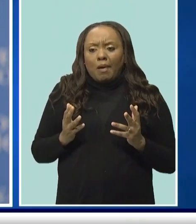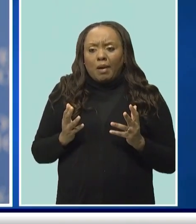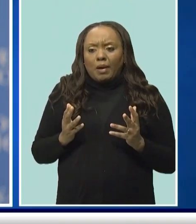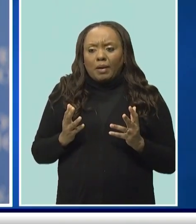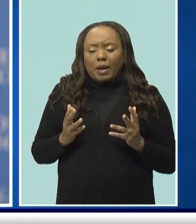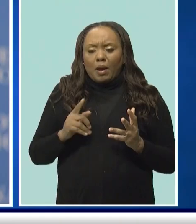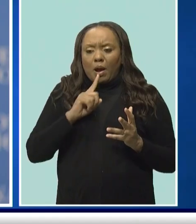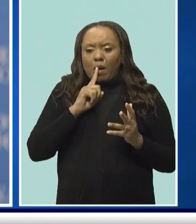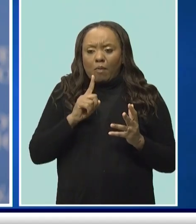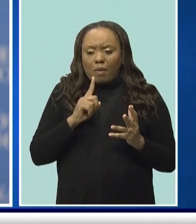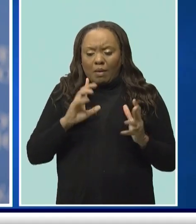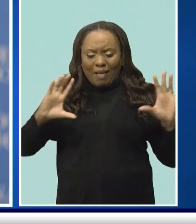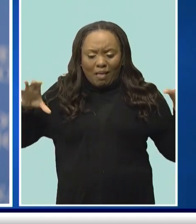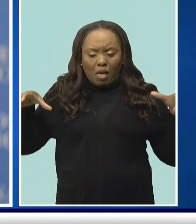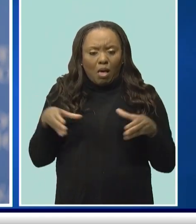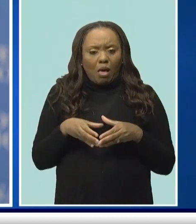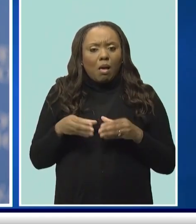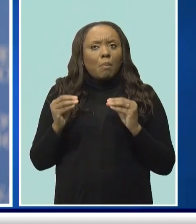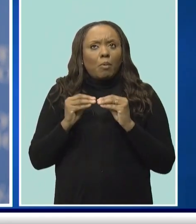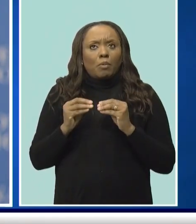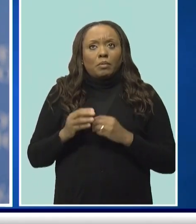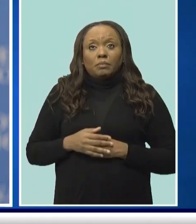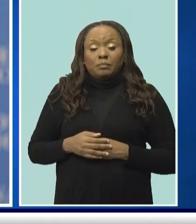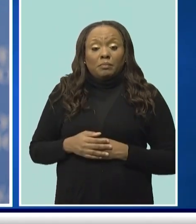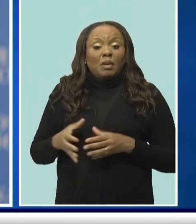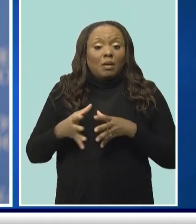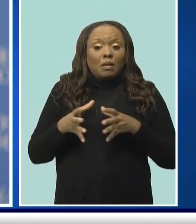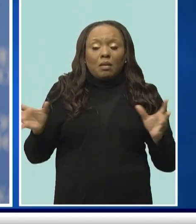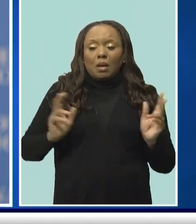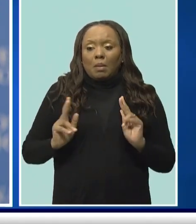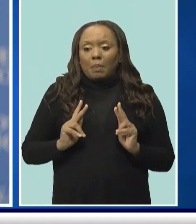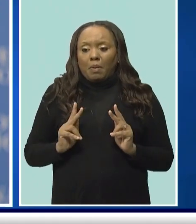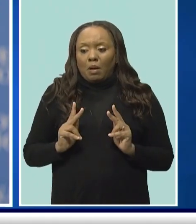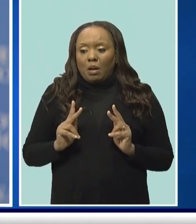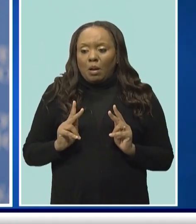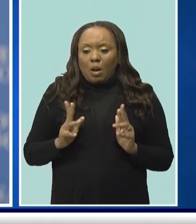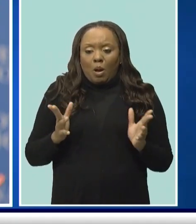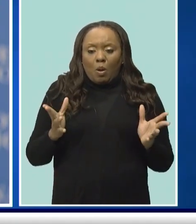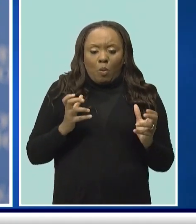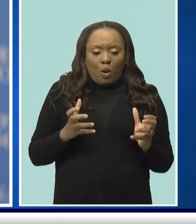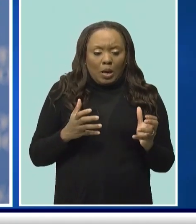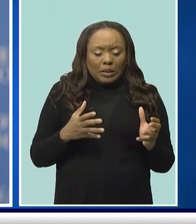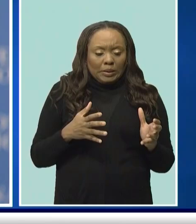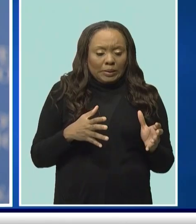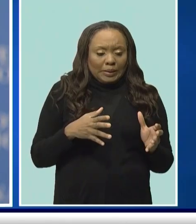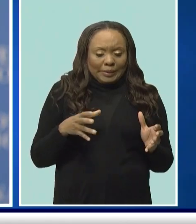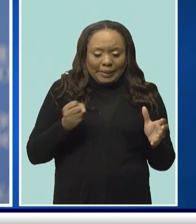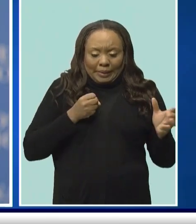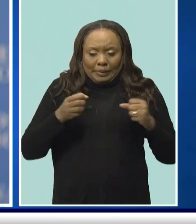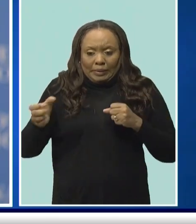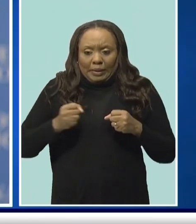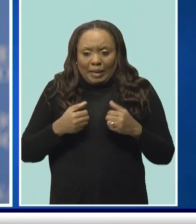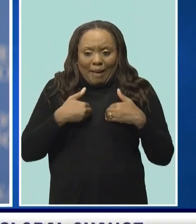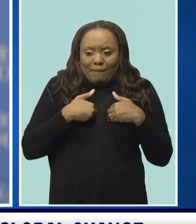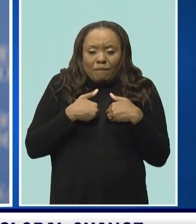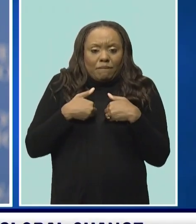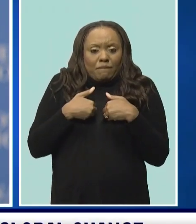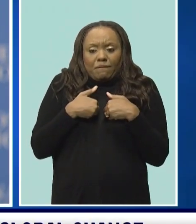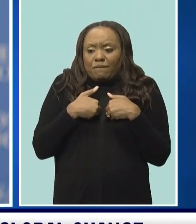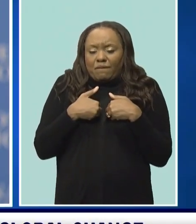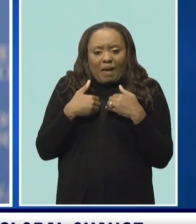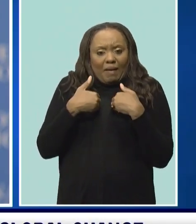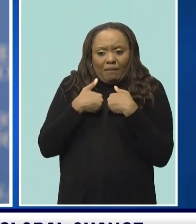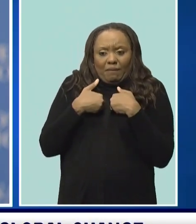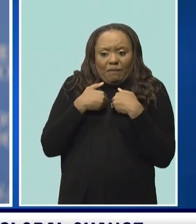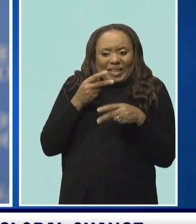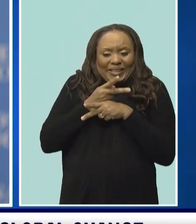uncertain stage. A lot of people are holding on to what they can because there's so much around them that they cannot control. And